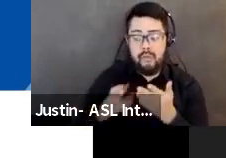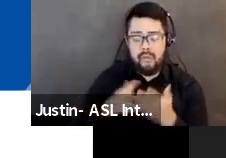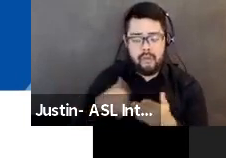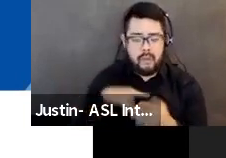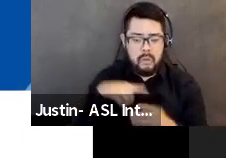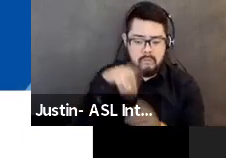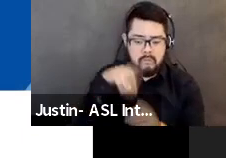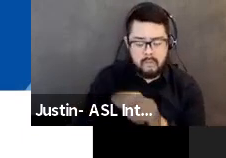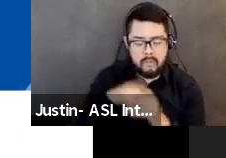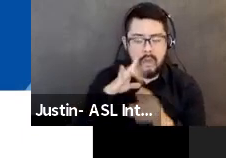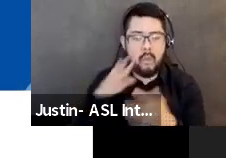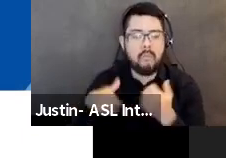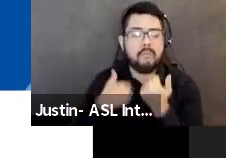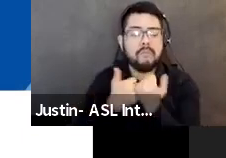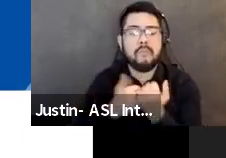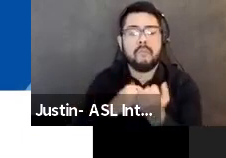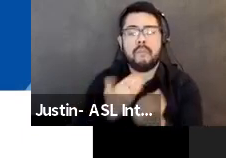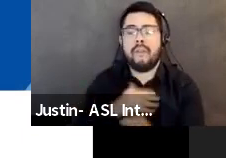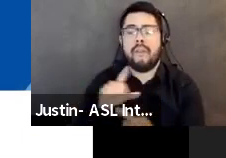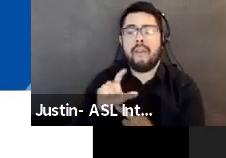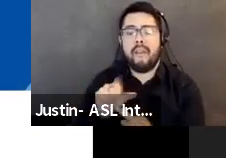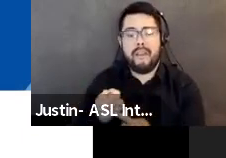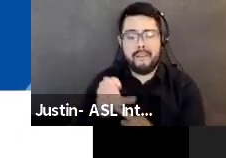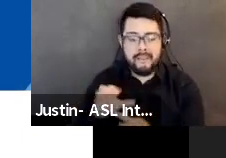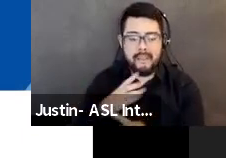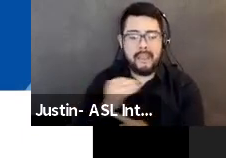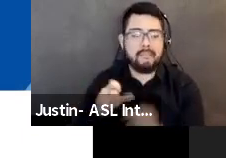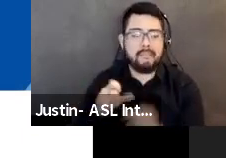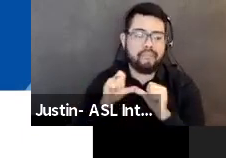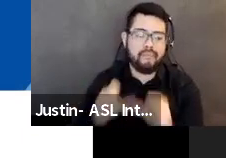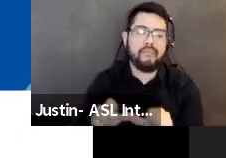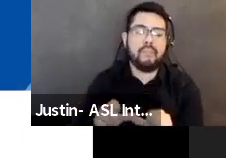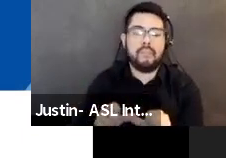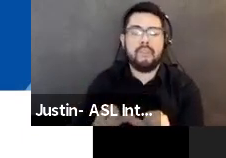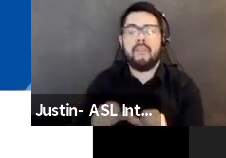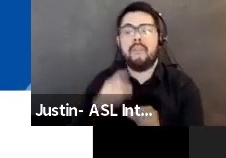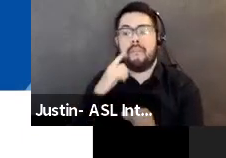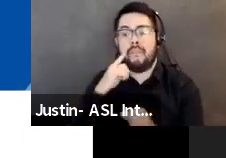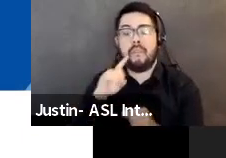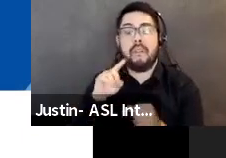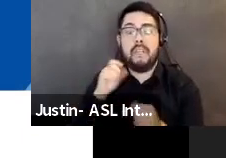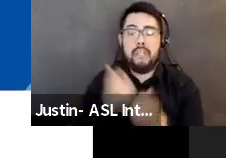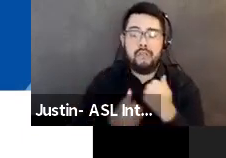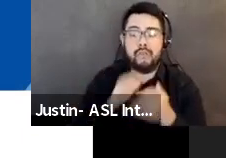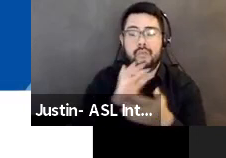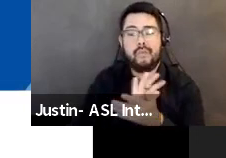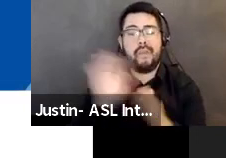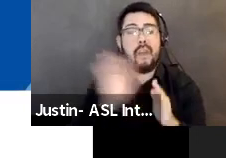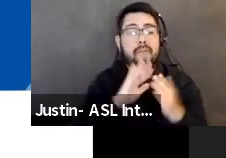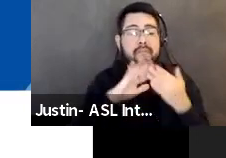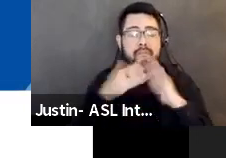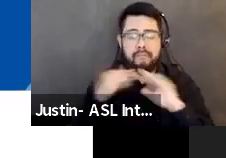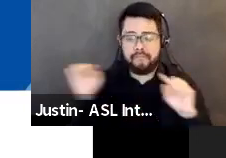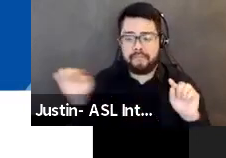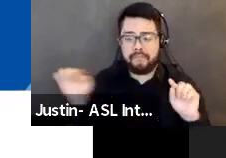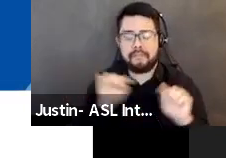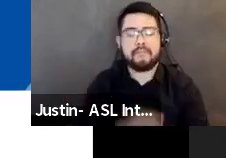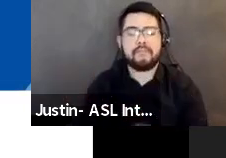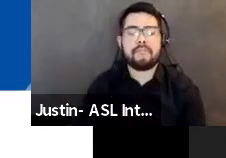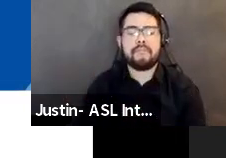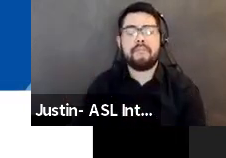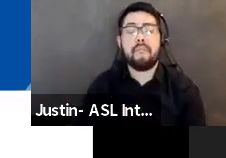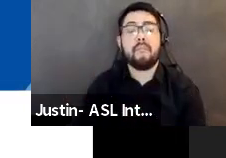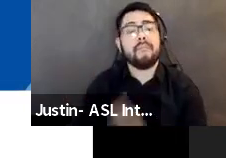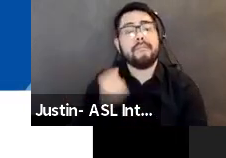that would support lscs in conducting robust engagement sessions with their individual school communities in addition i just want to